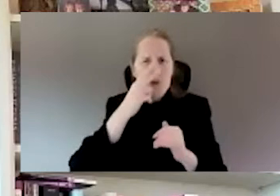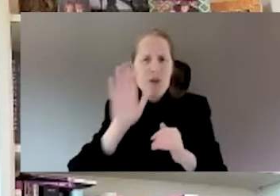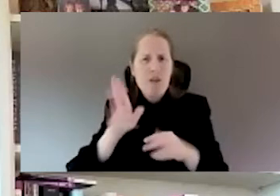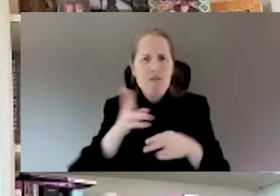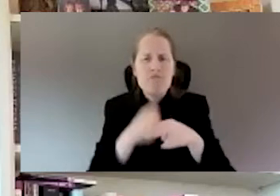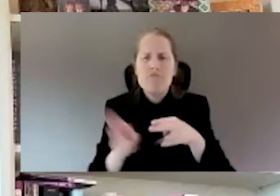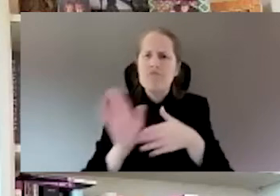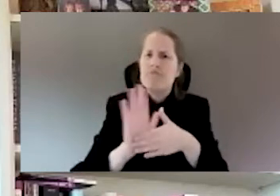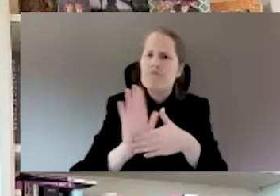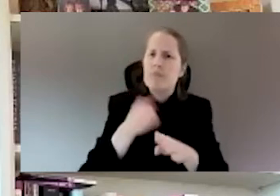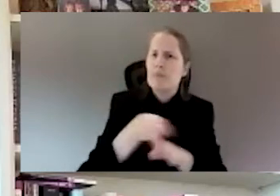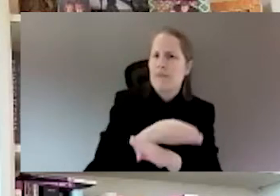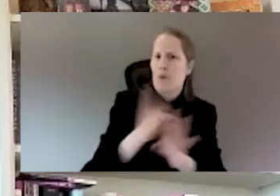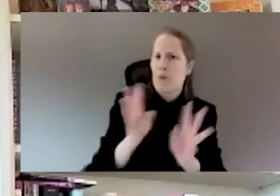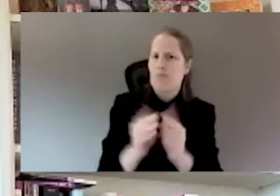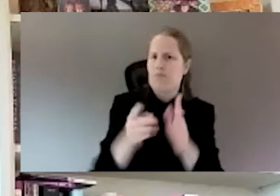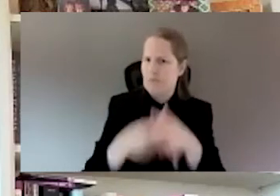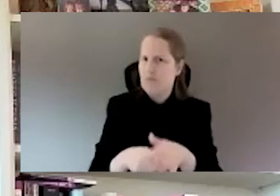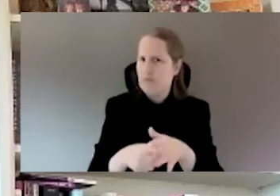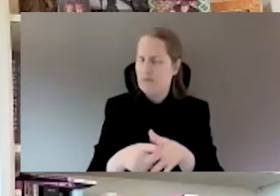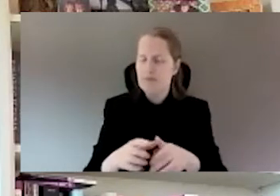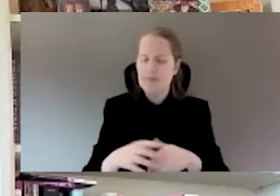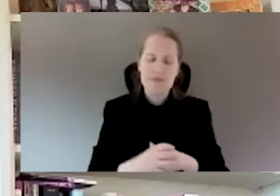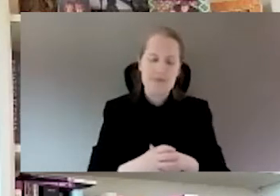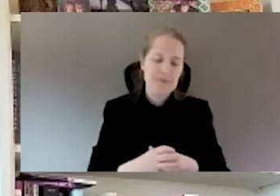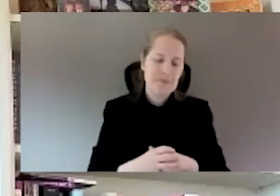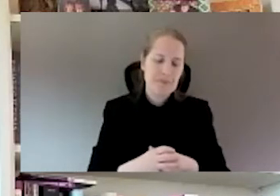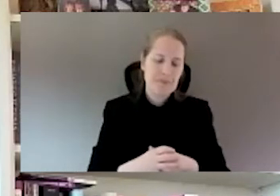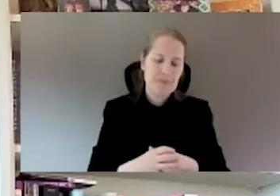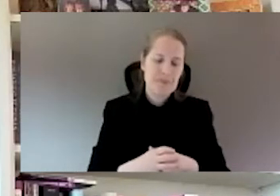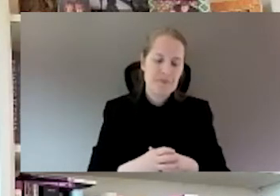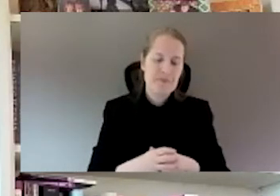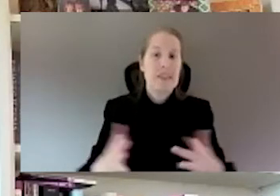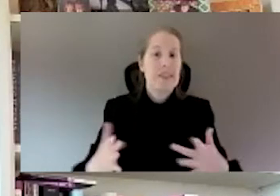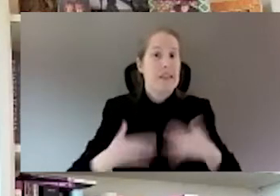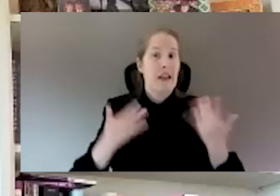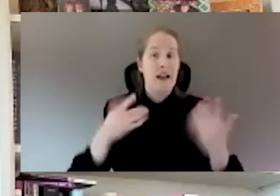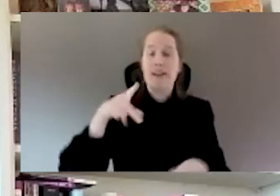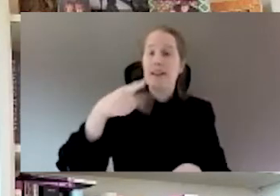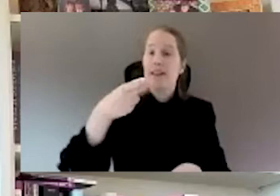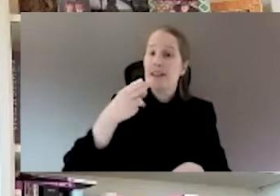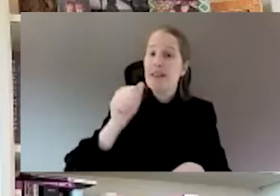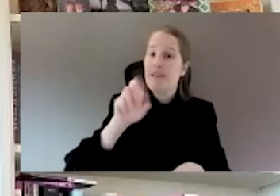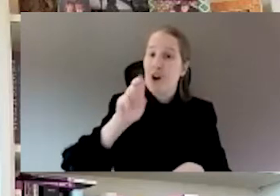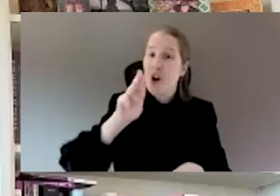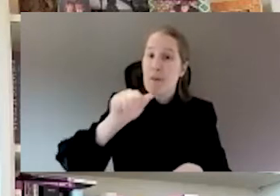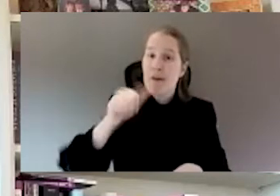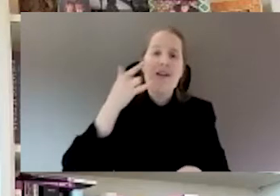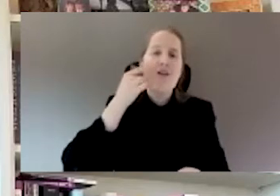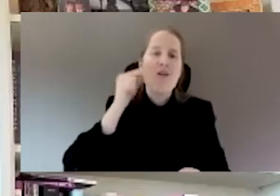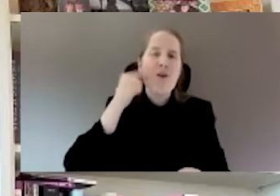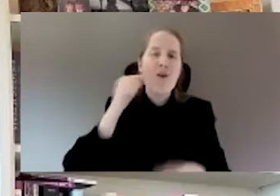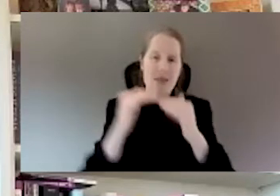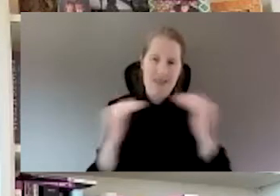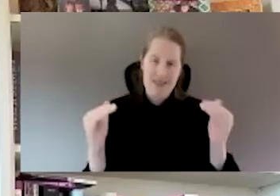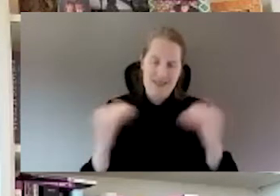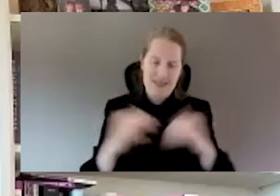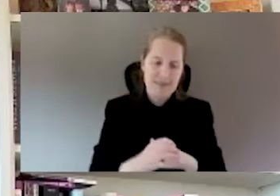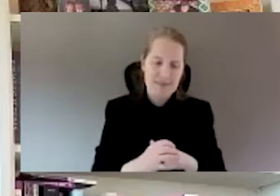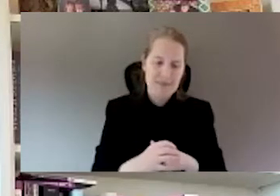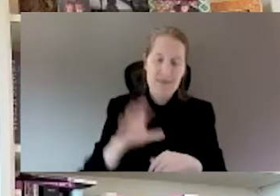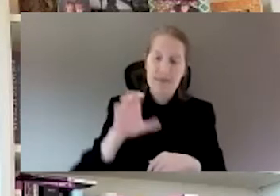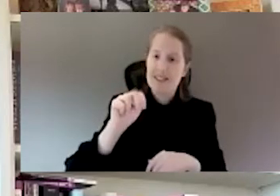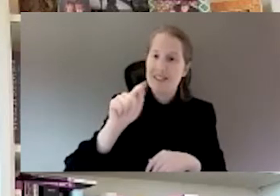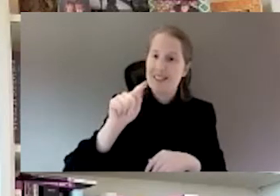before the session started. We're also delighted to have Pharma as a gold sponsor and Centene as a